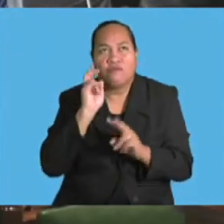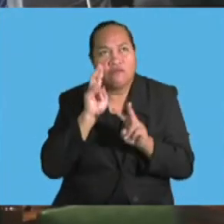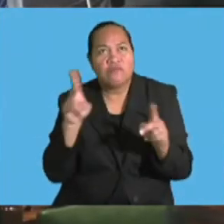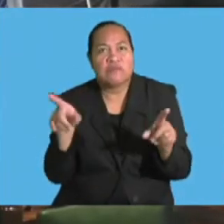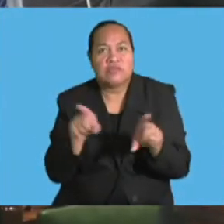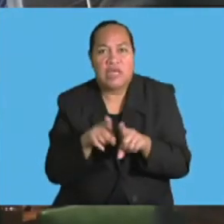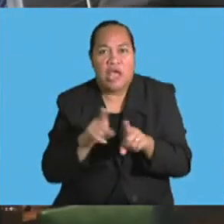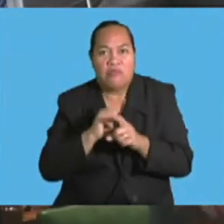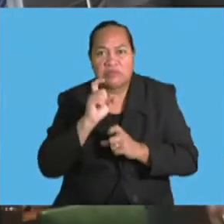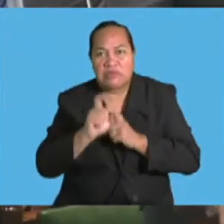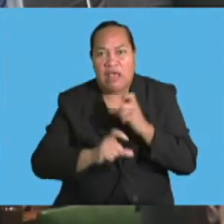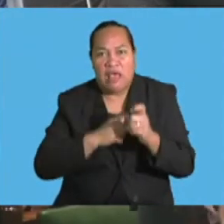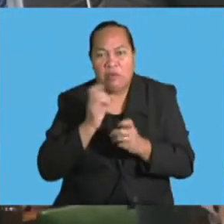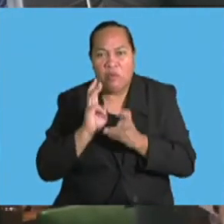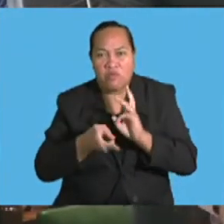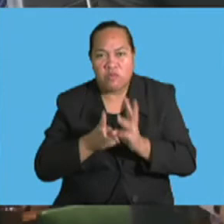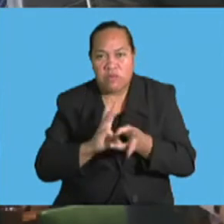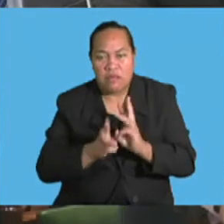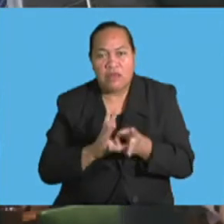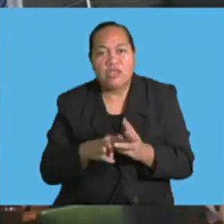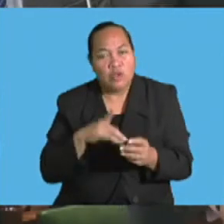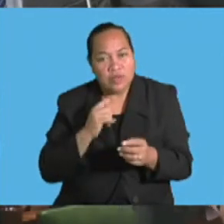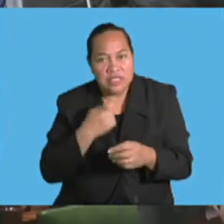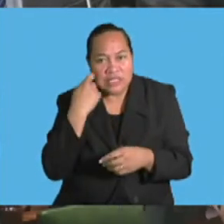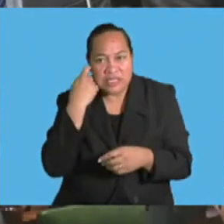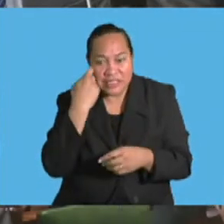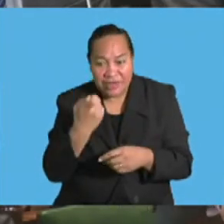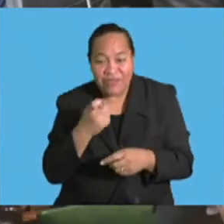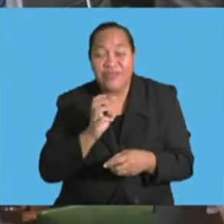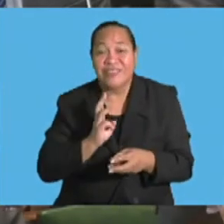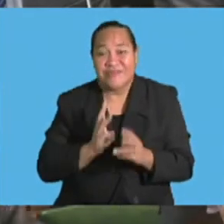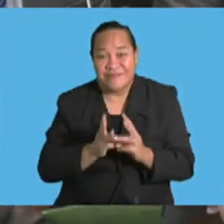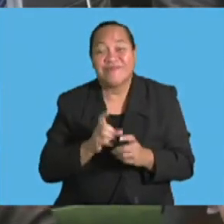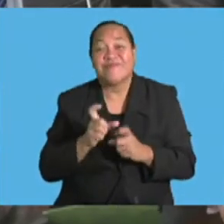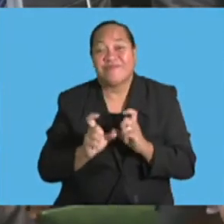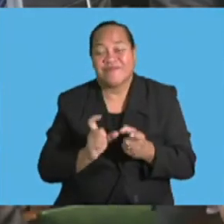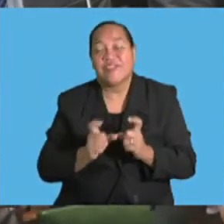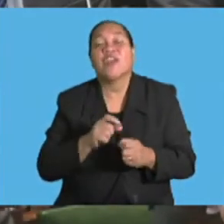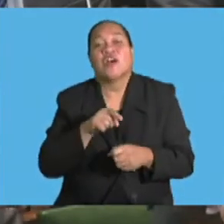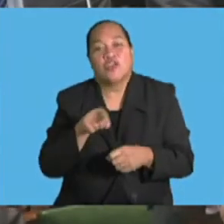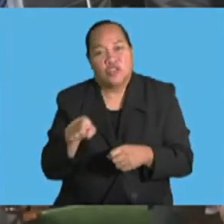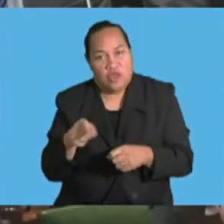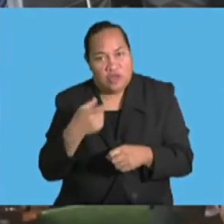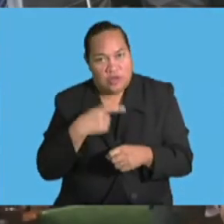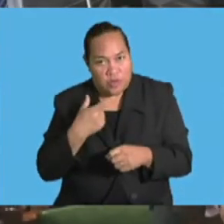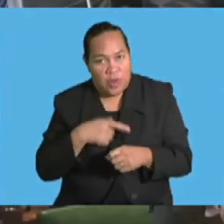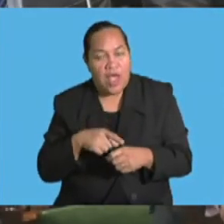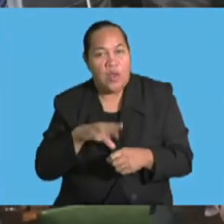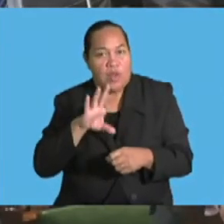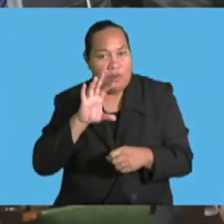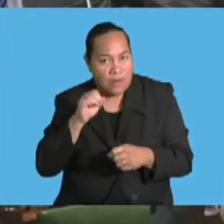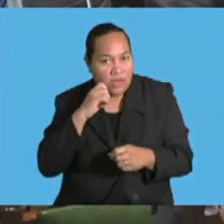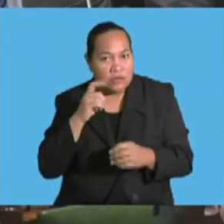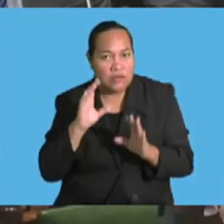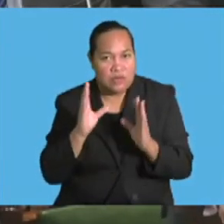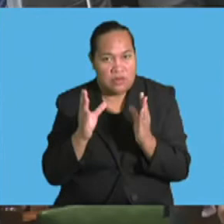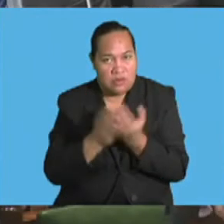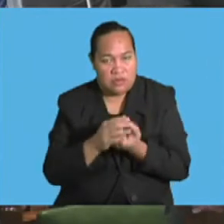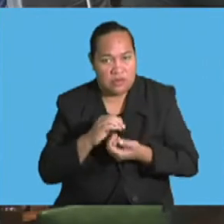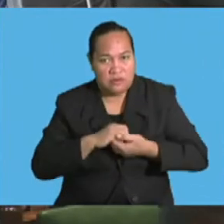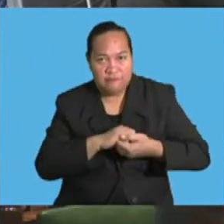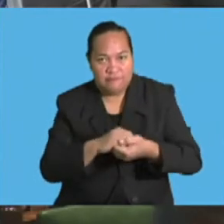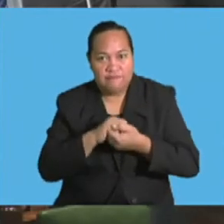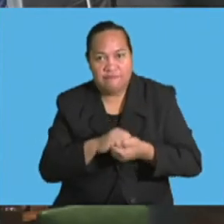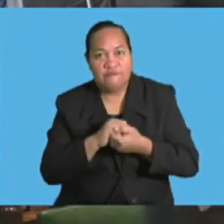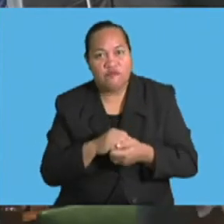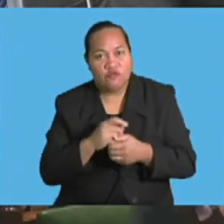opportunities the Act will create to undertake projects that reduce emissions, and in doing so, earn carbon credits provided for under the